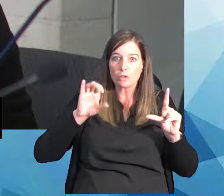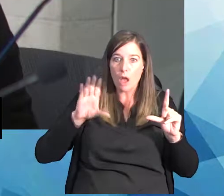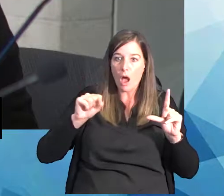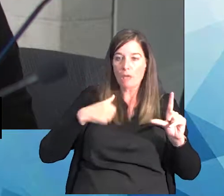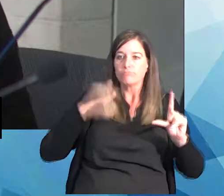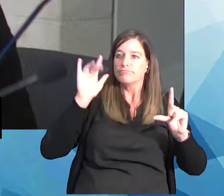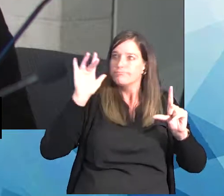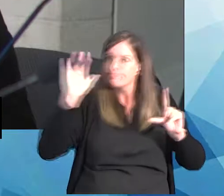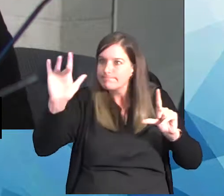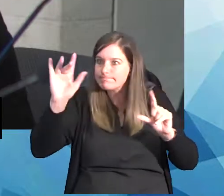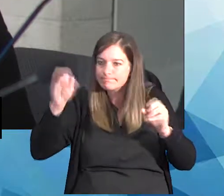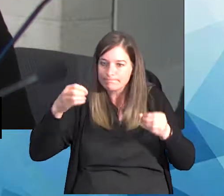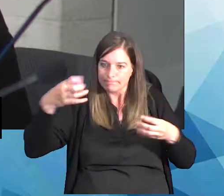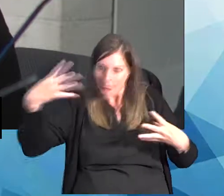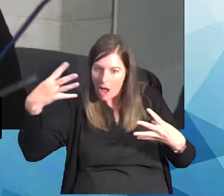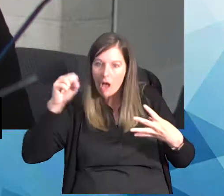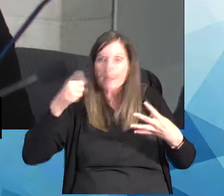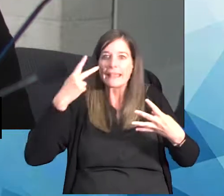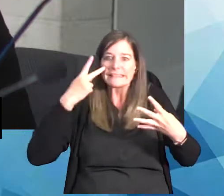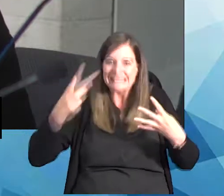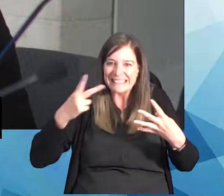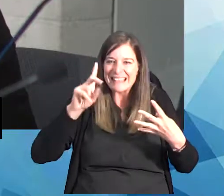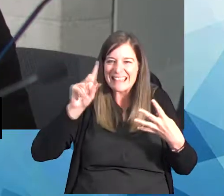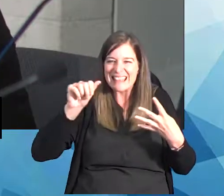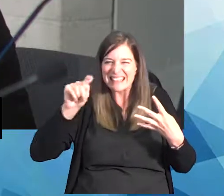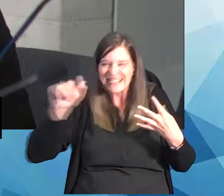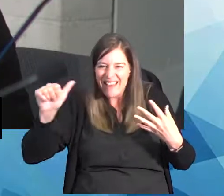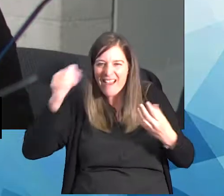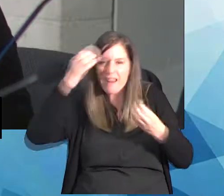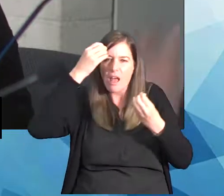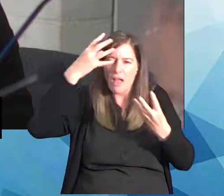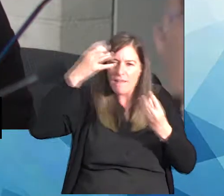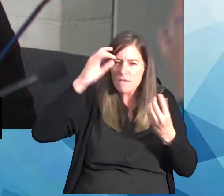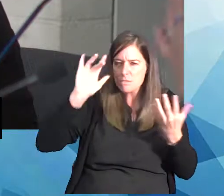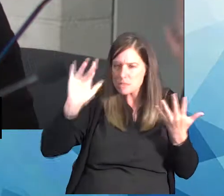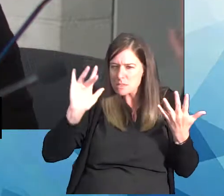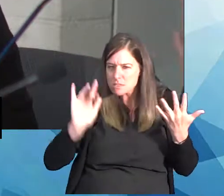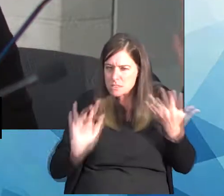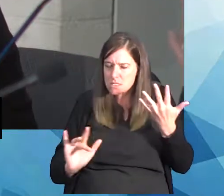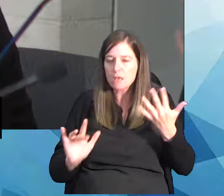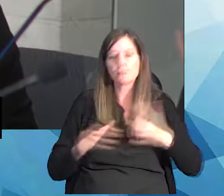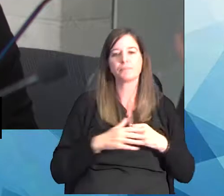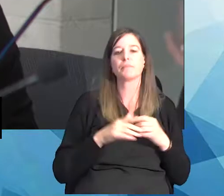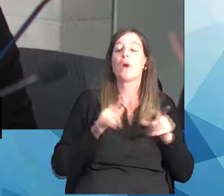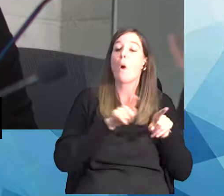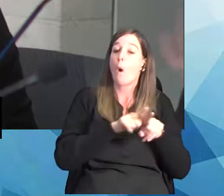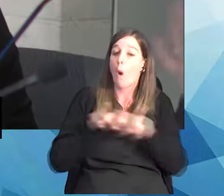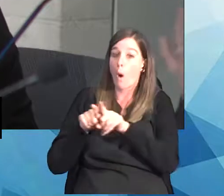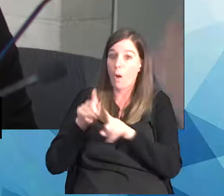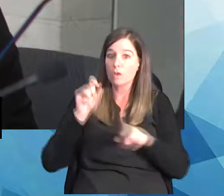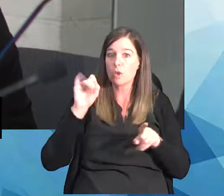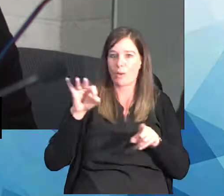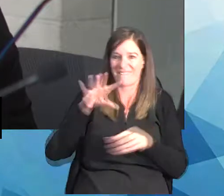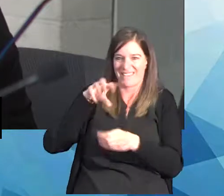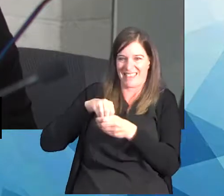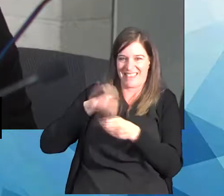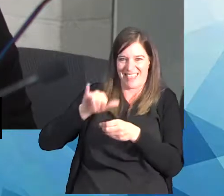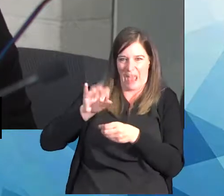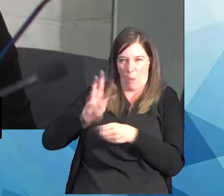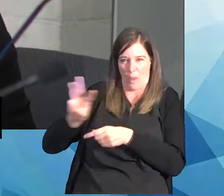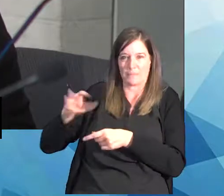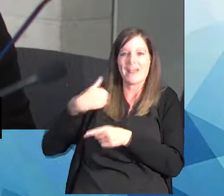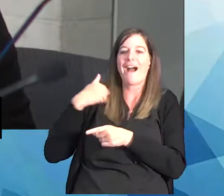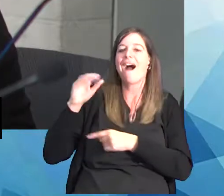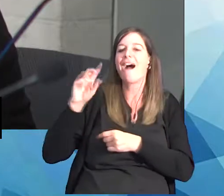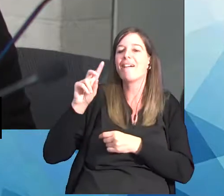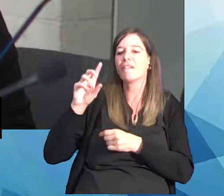through it and see it, that would be great. Also, if there's a consolidated dashboard where we can take a look at all of the metrics